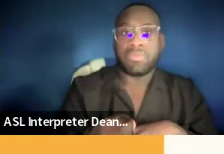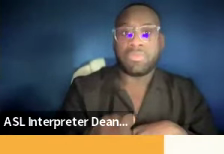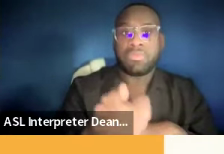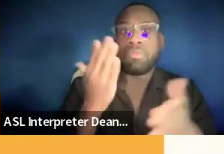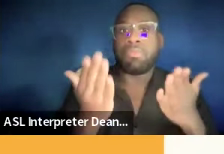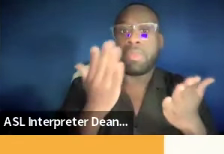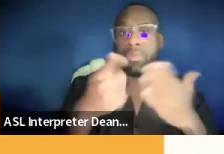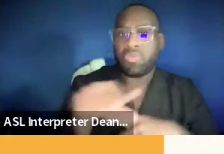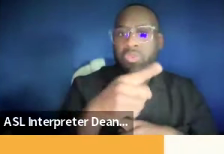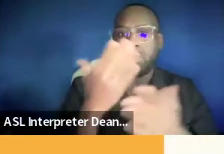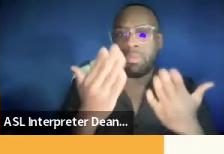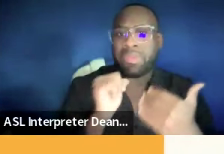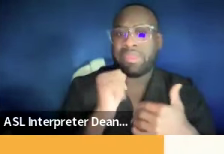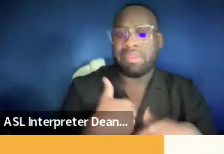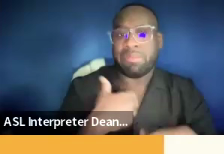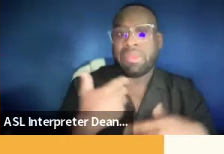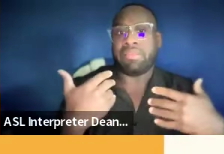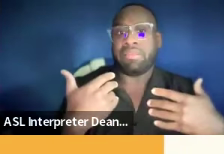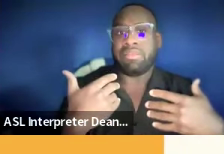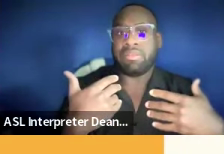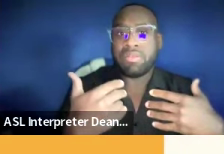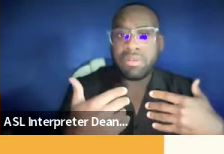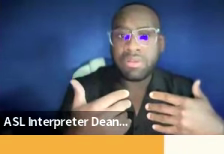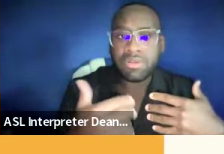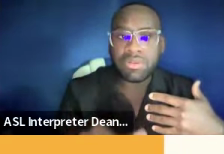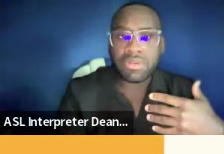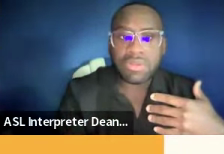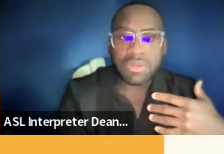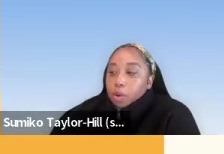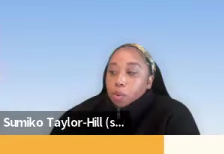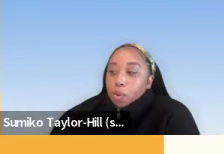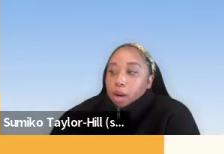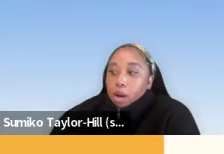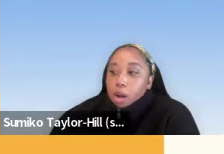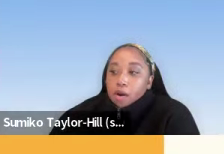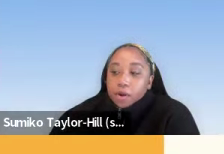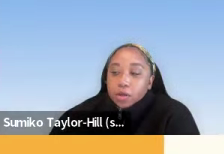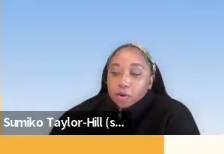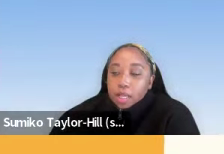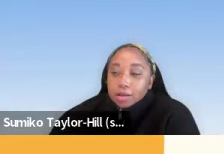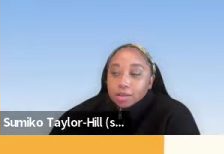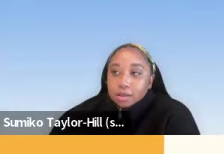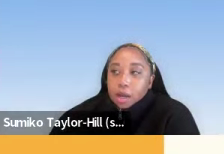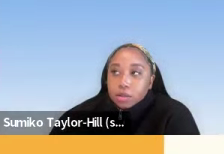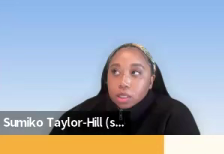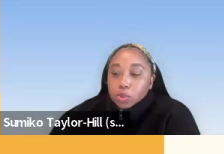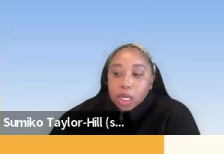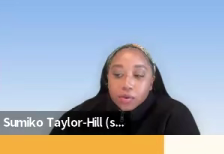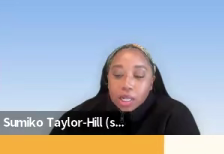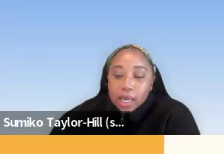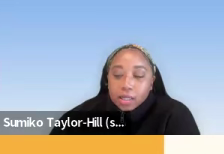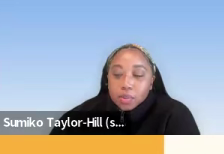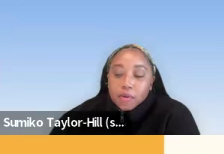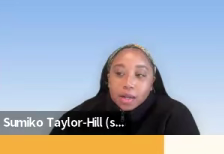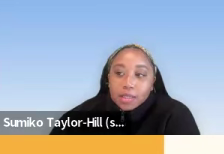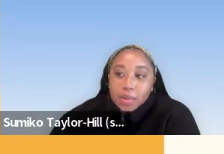have been able to make our first event back in December, where our friends over at the Health Justice